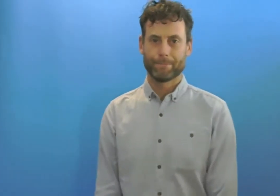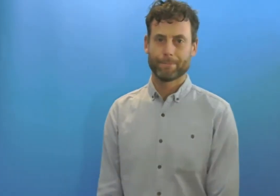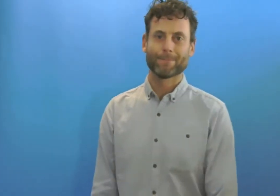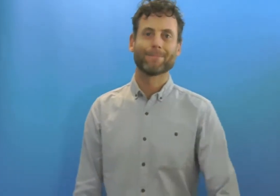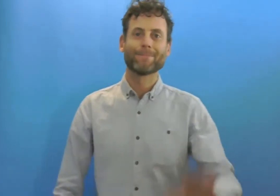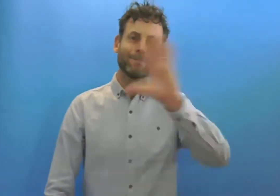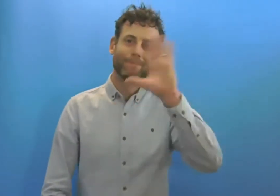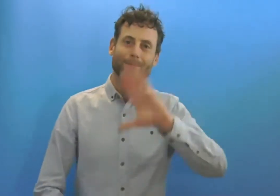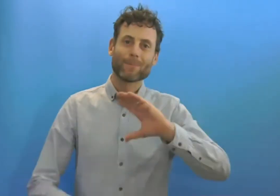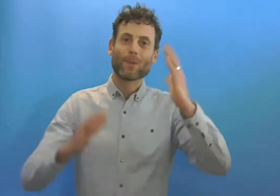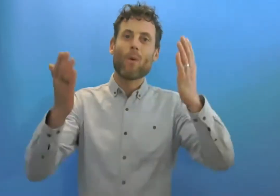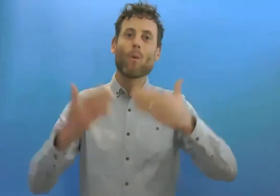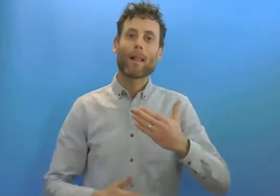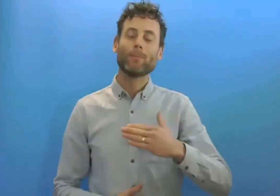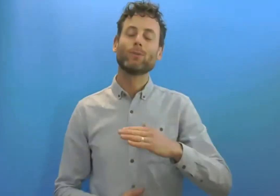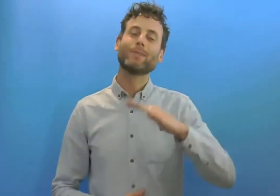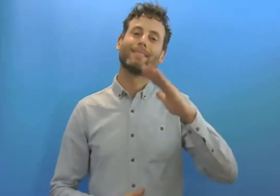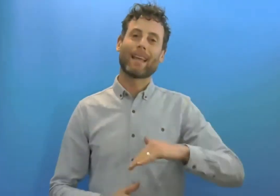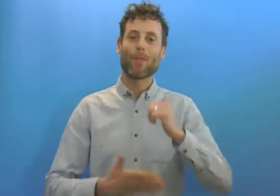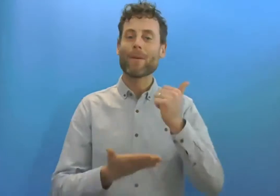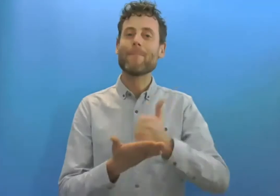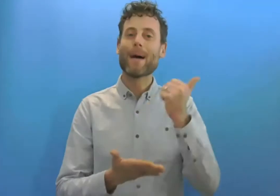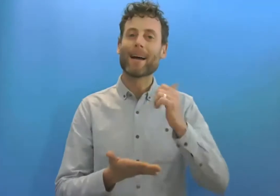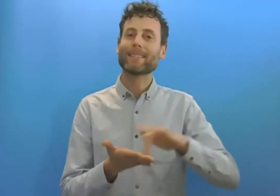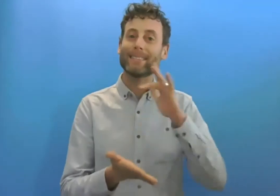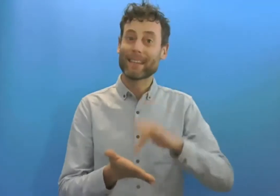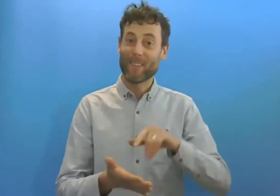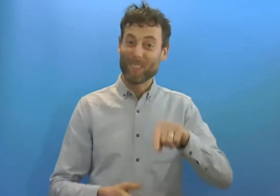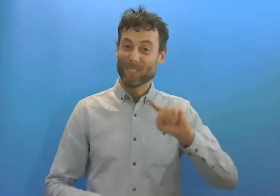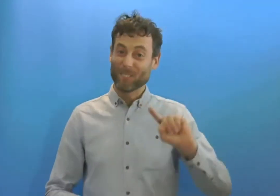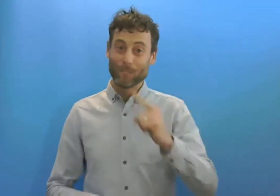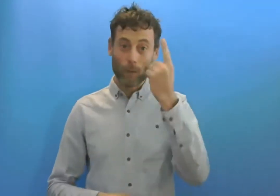Welcome to Southbank Centre and our first Digital Unlimited.